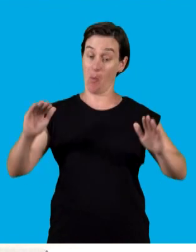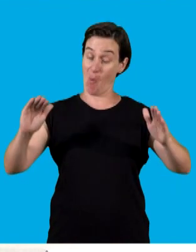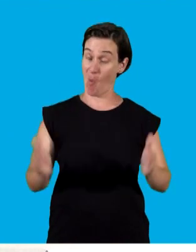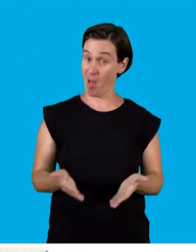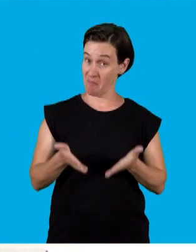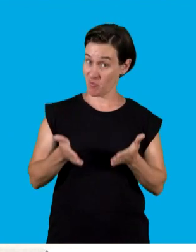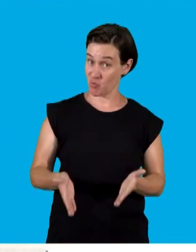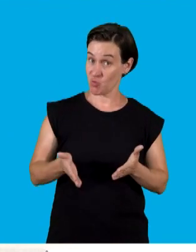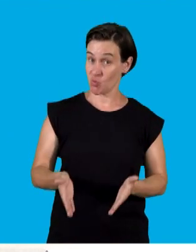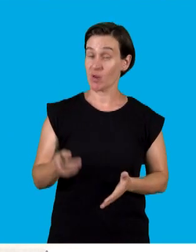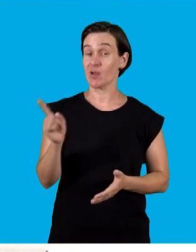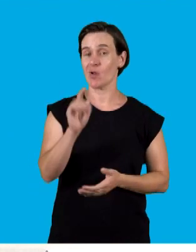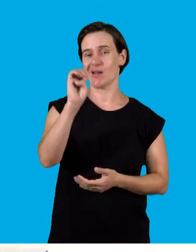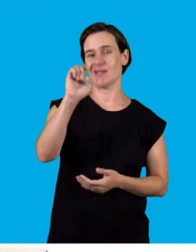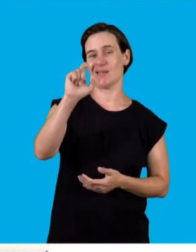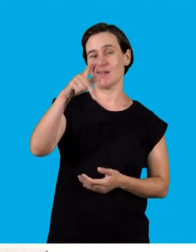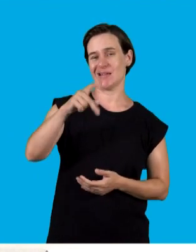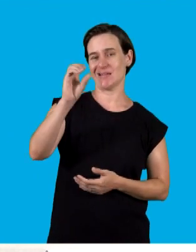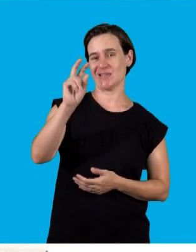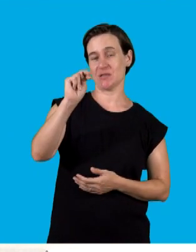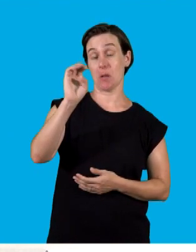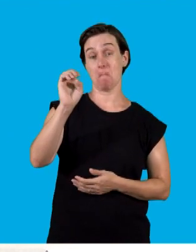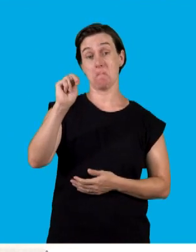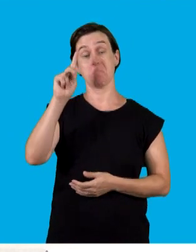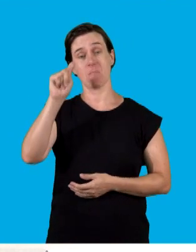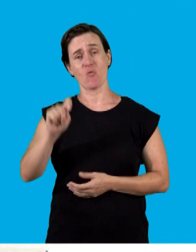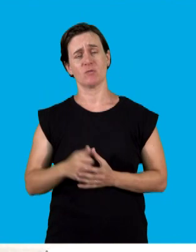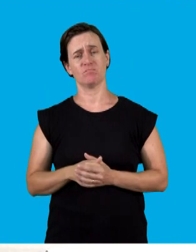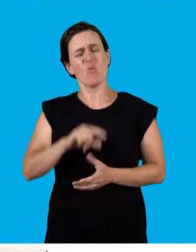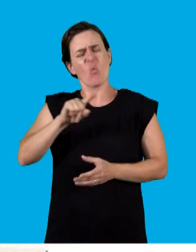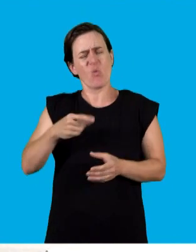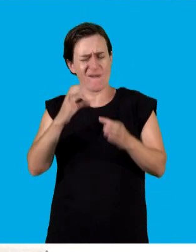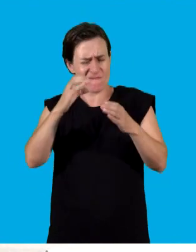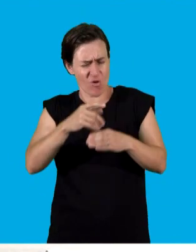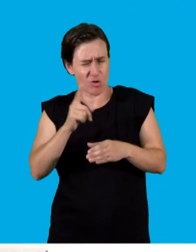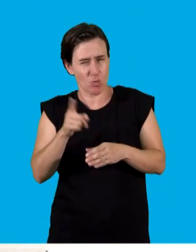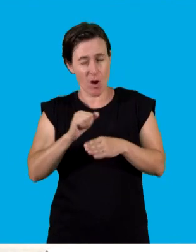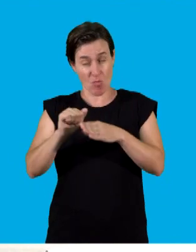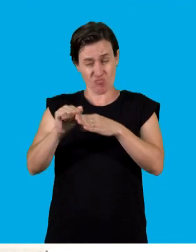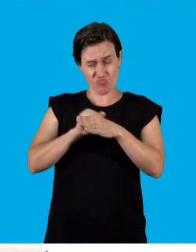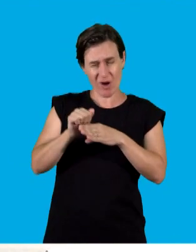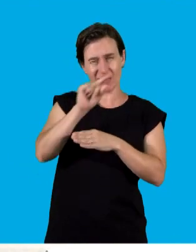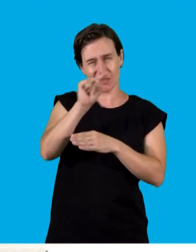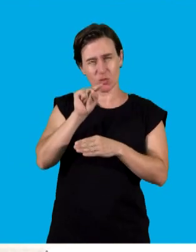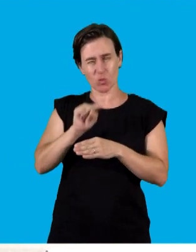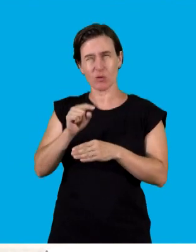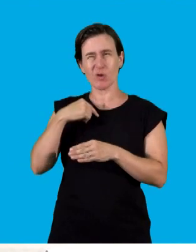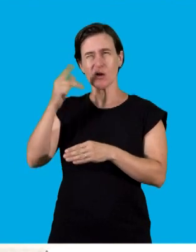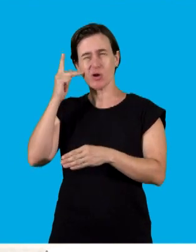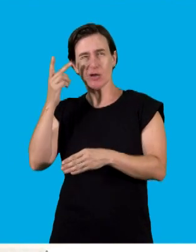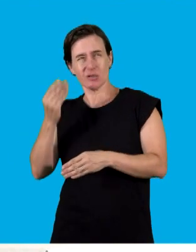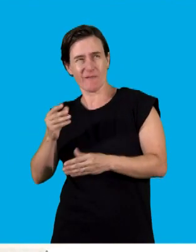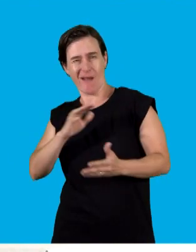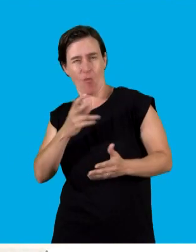Hello learners, and welcome to today's lesson of exponents, where we are going to be focusing on the practice and application questions